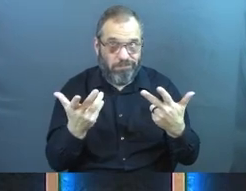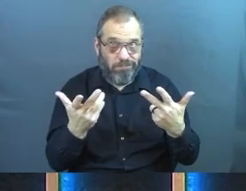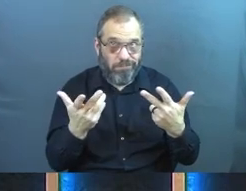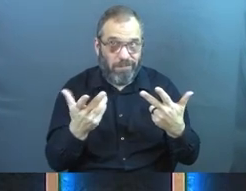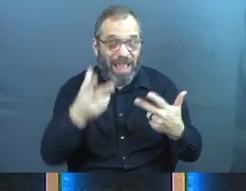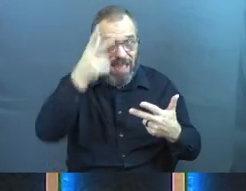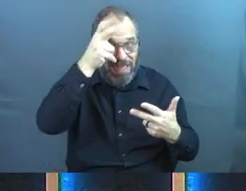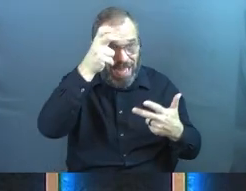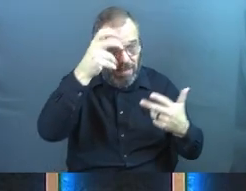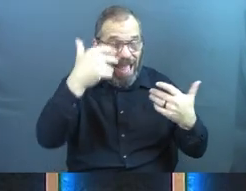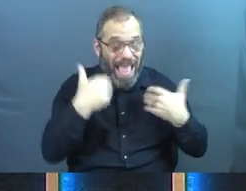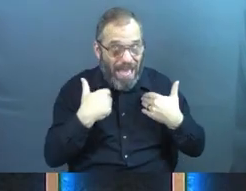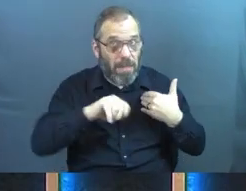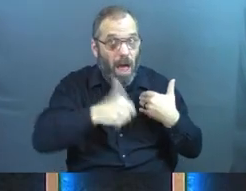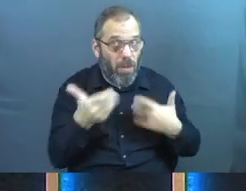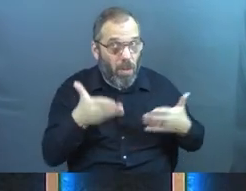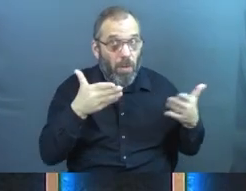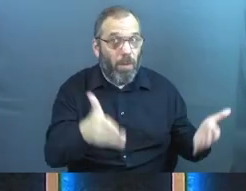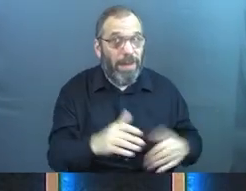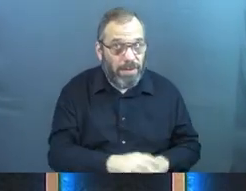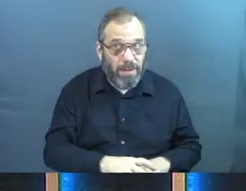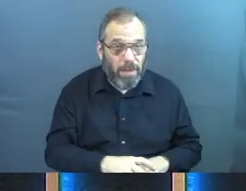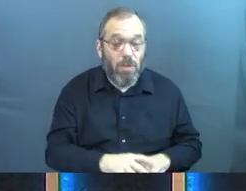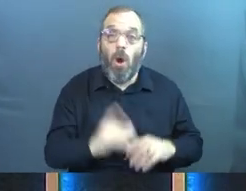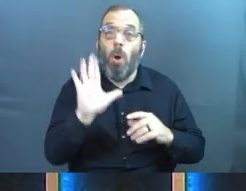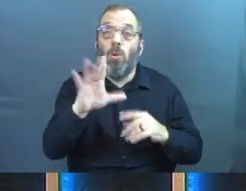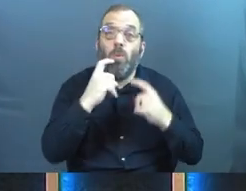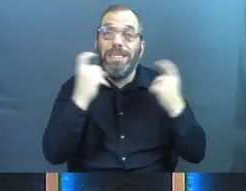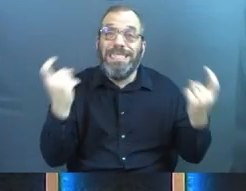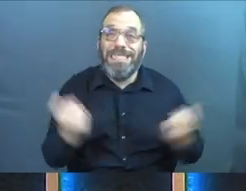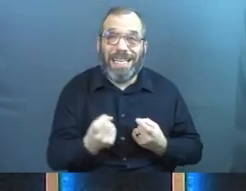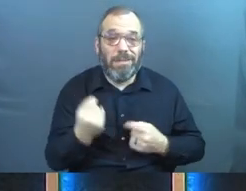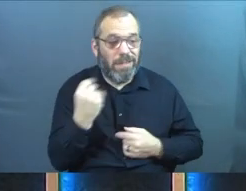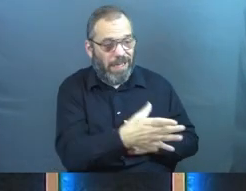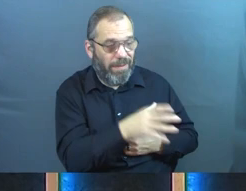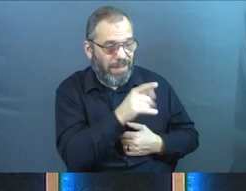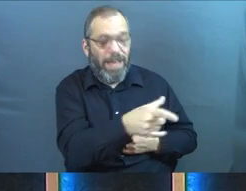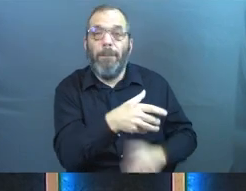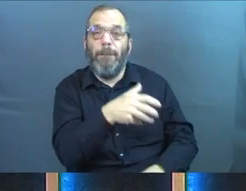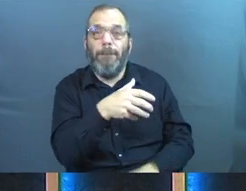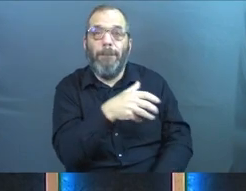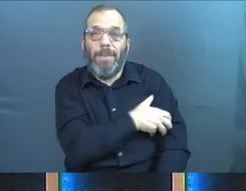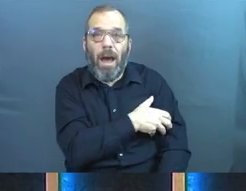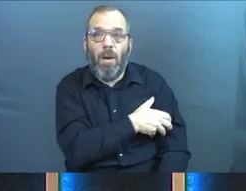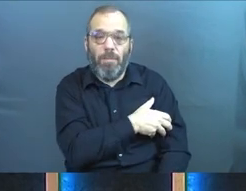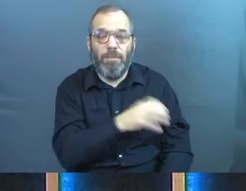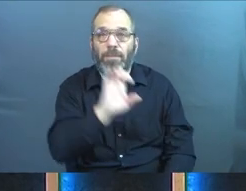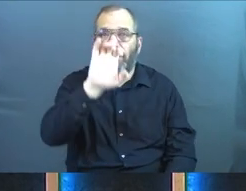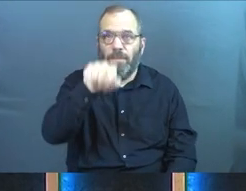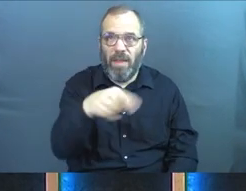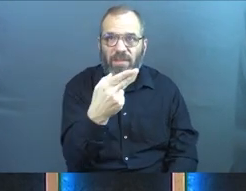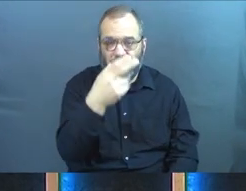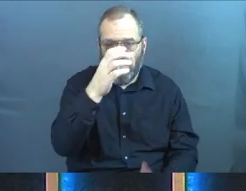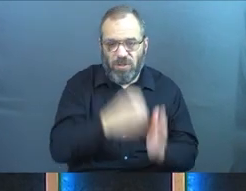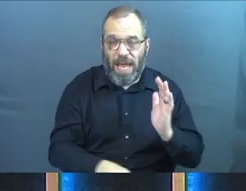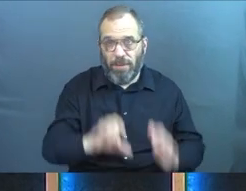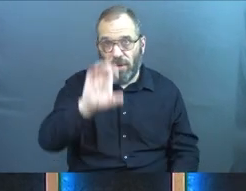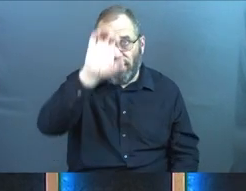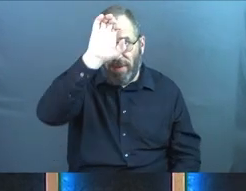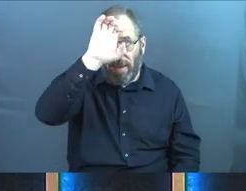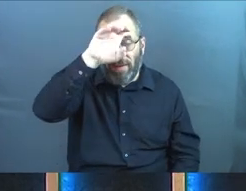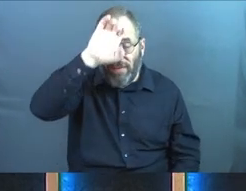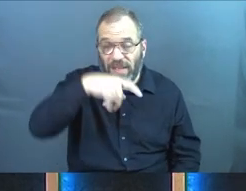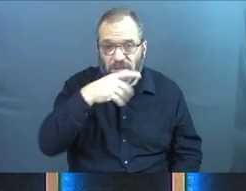He's got other ways. So our sin gives Satan power, and this is the primary way. Ephesians 2, 1 through